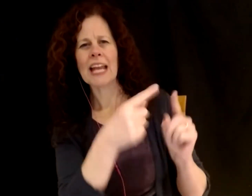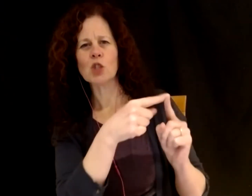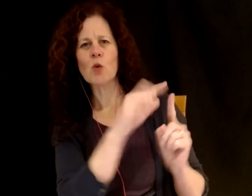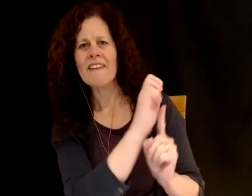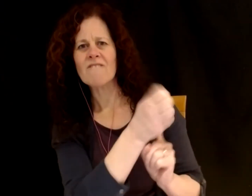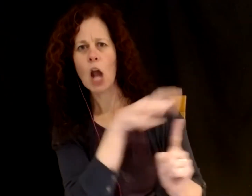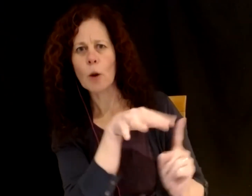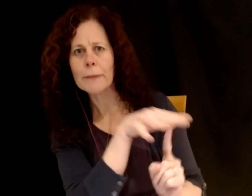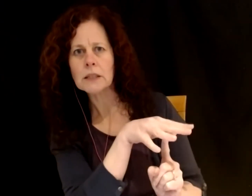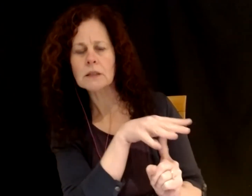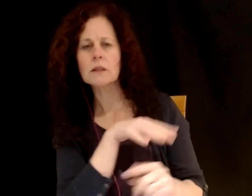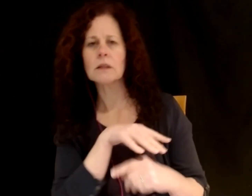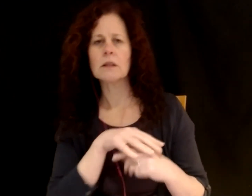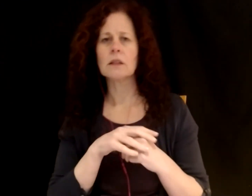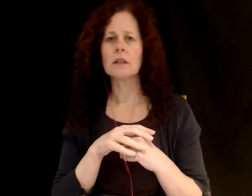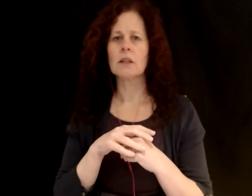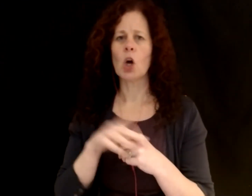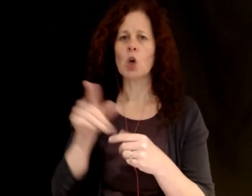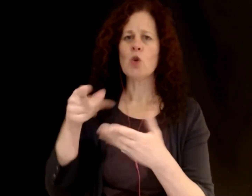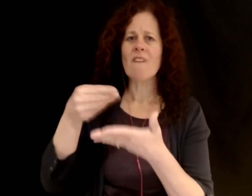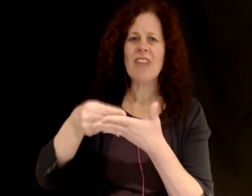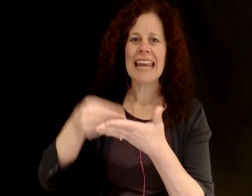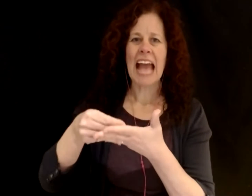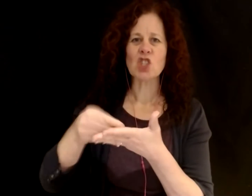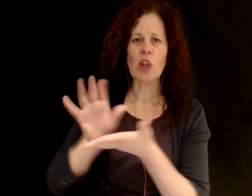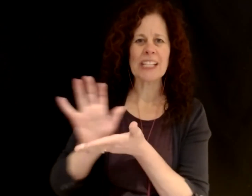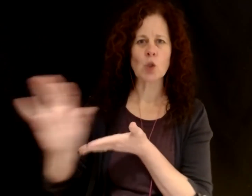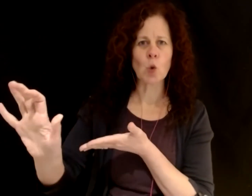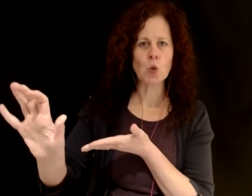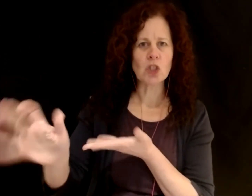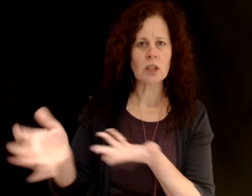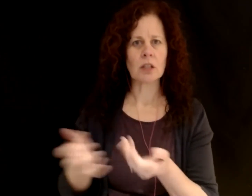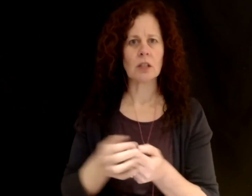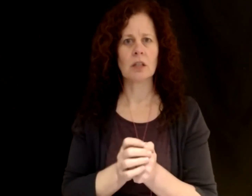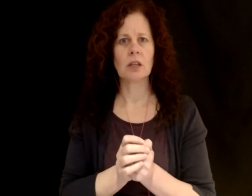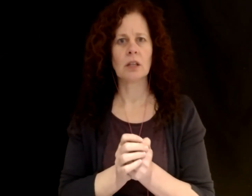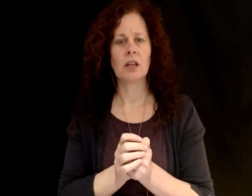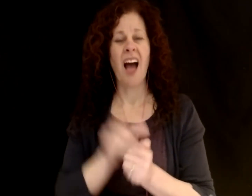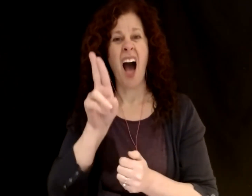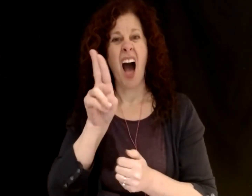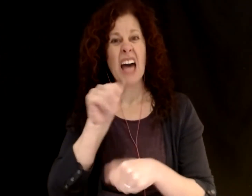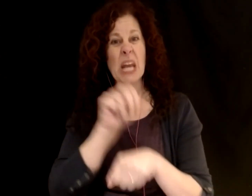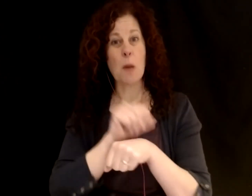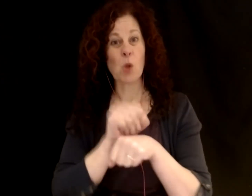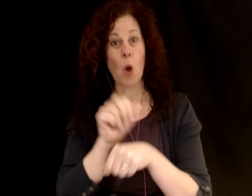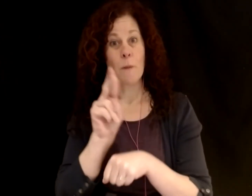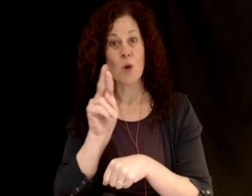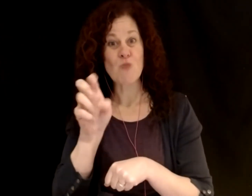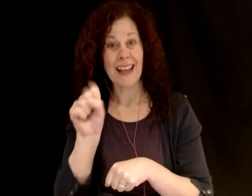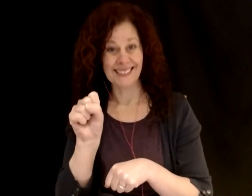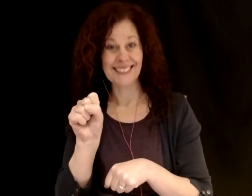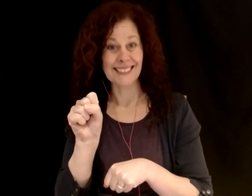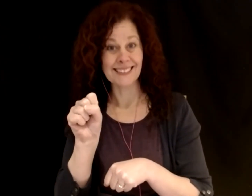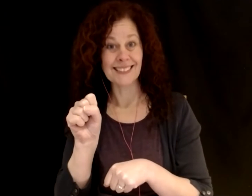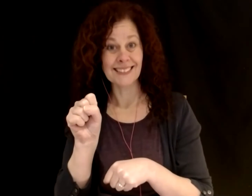to financial exclusion, our employment rates, by having not only the lawsuits, but